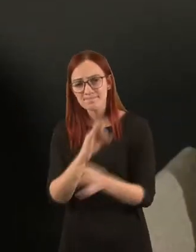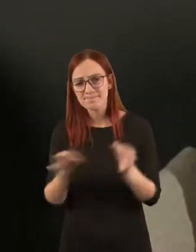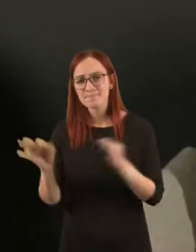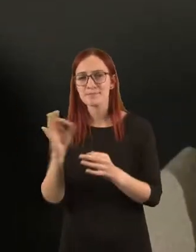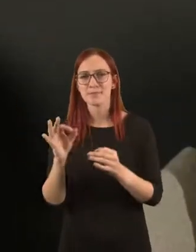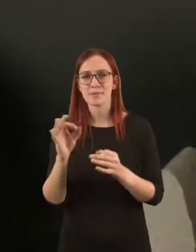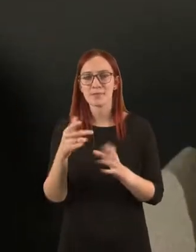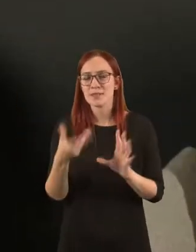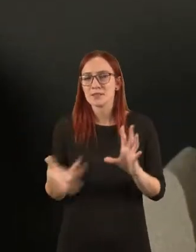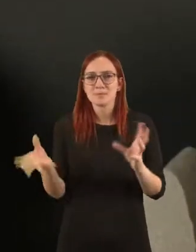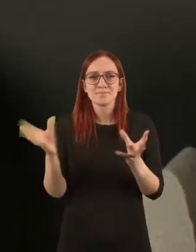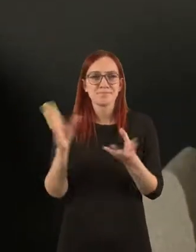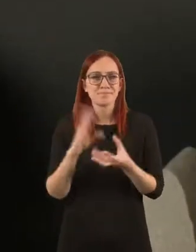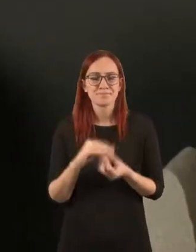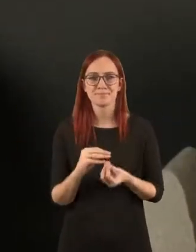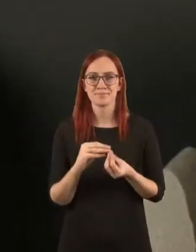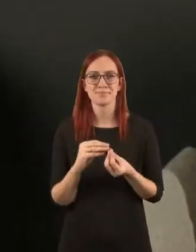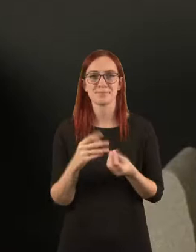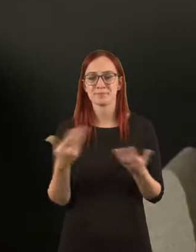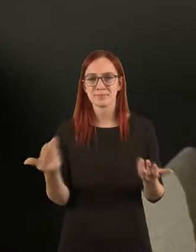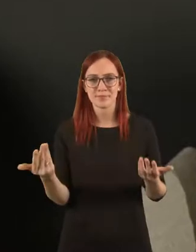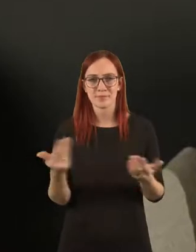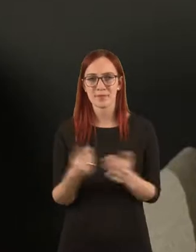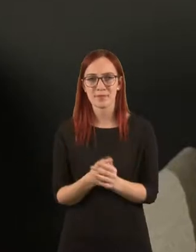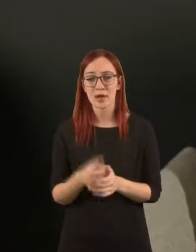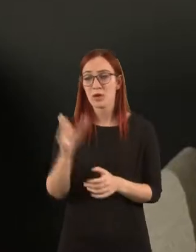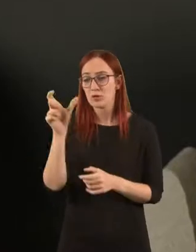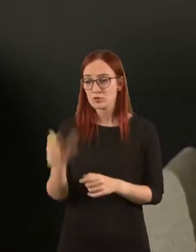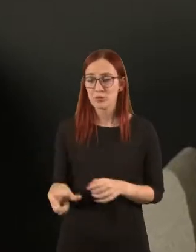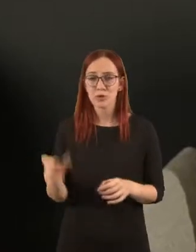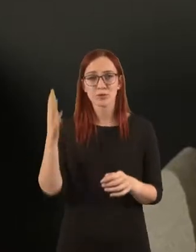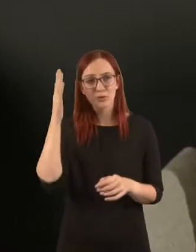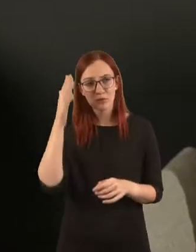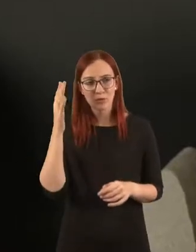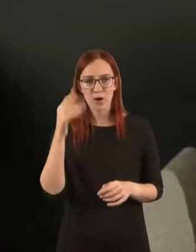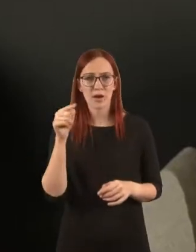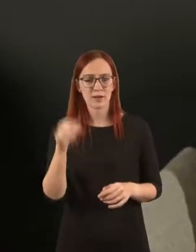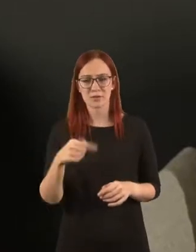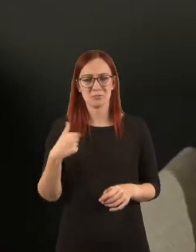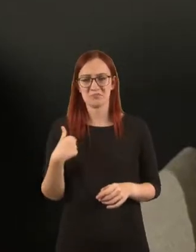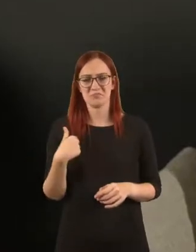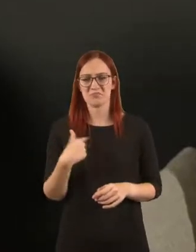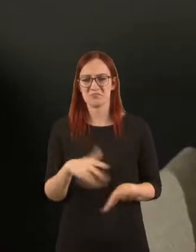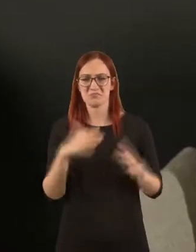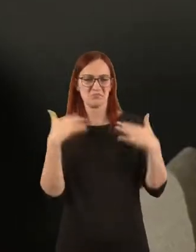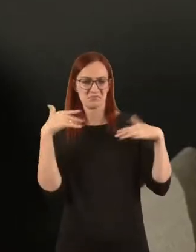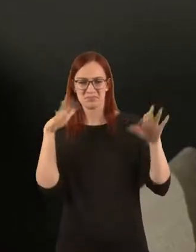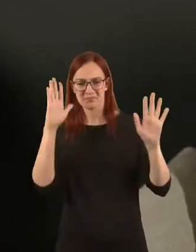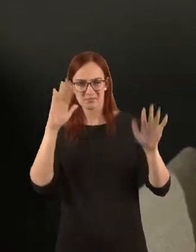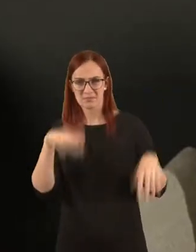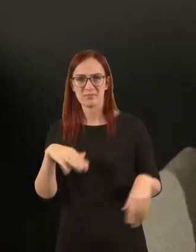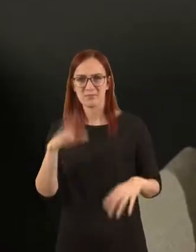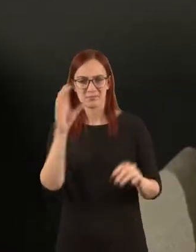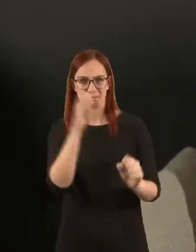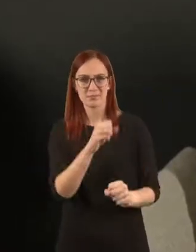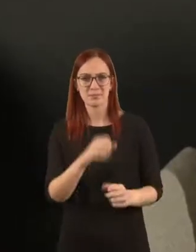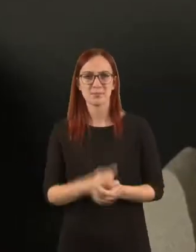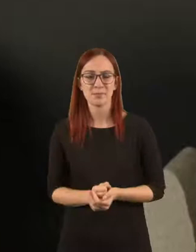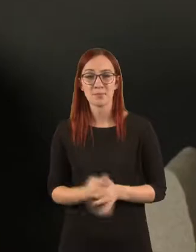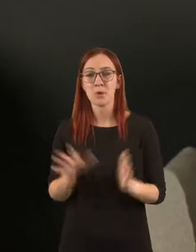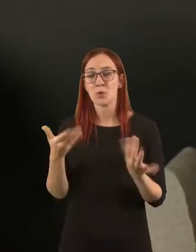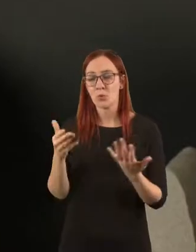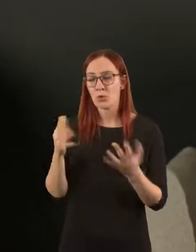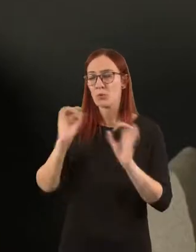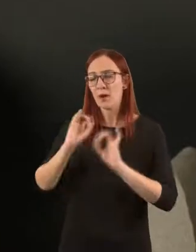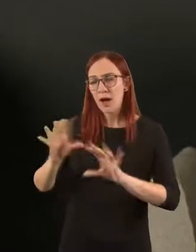As long as the people don't understand this, as long as they do not relate it personally, they will not understand